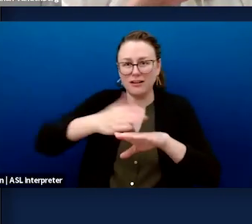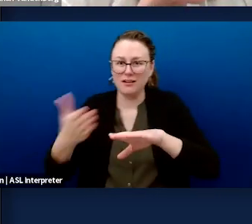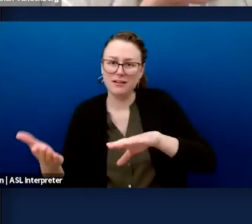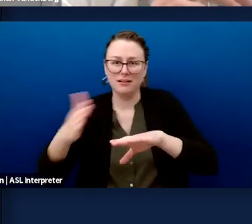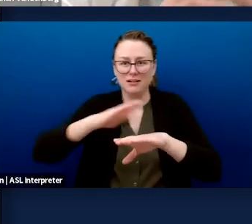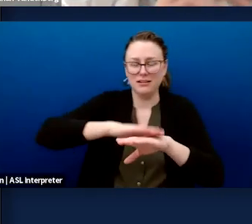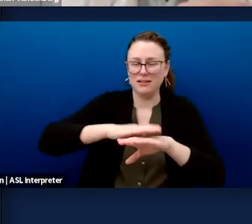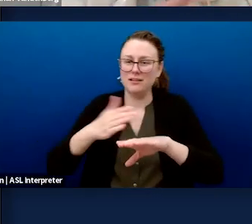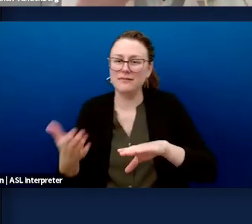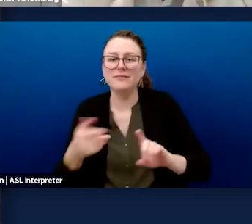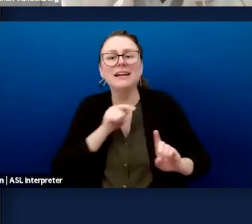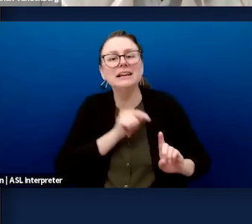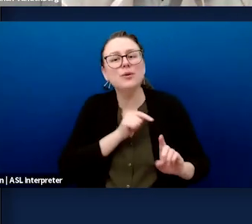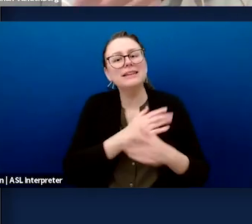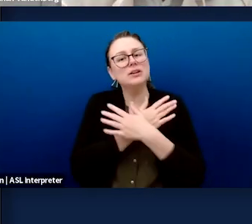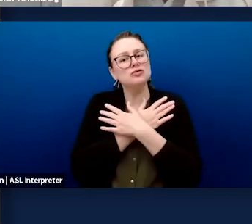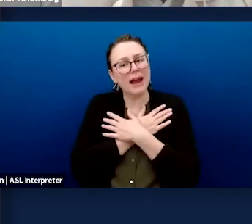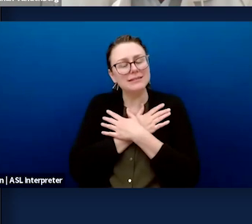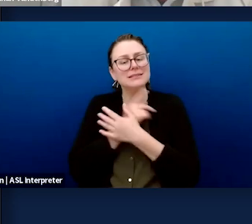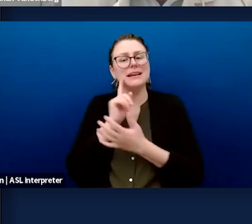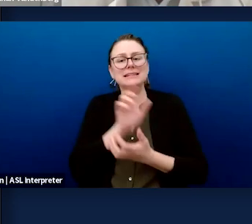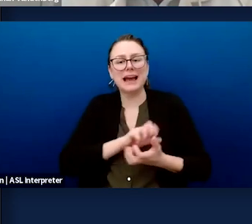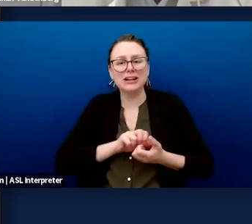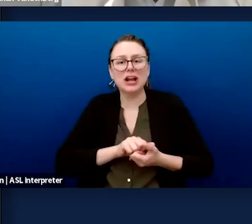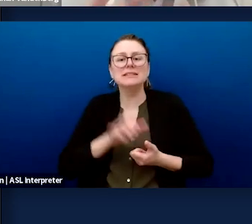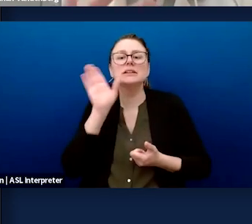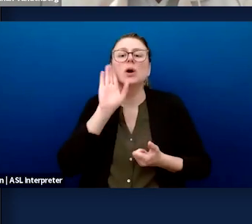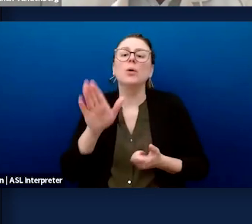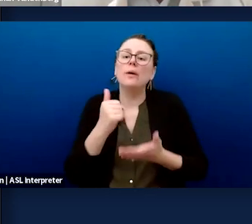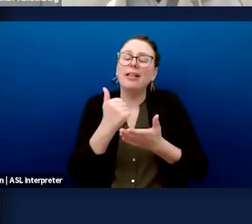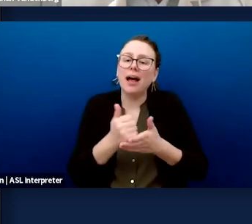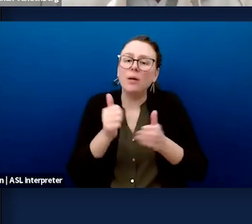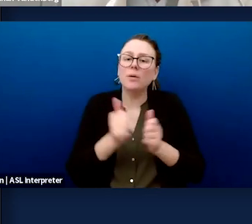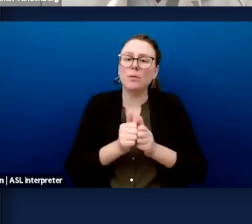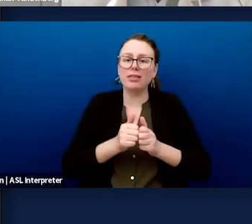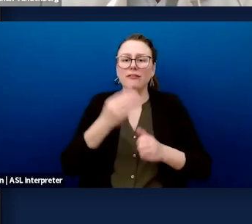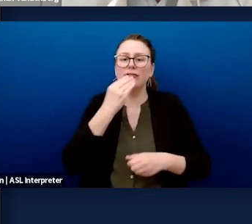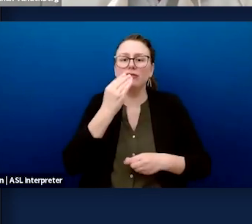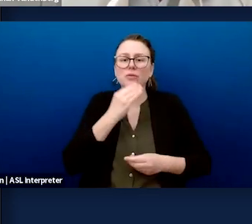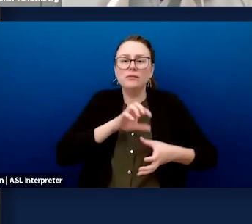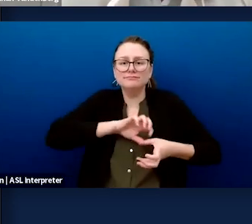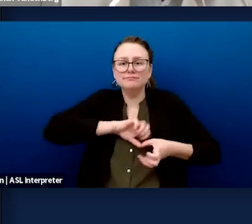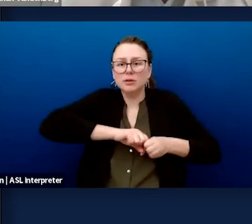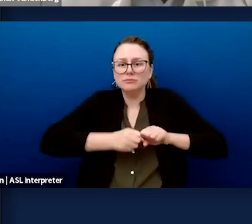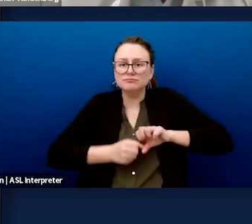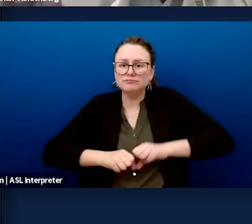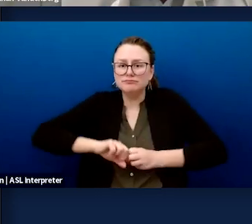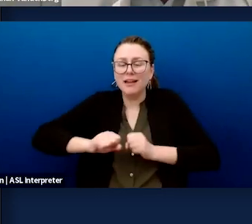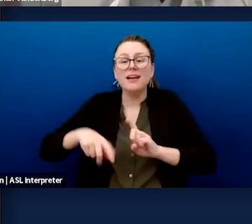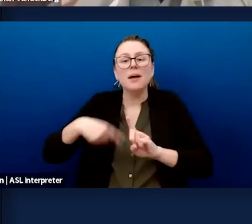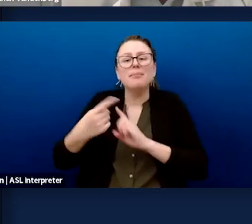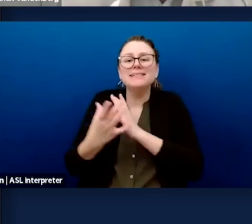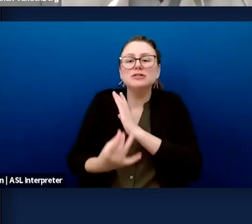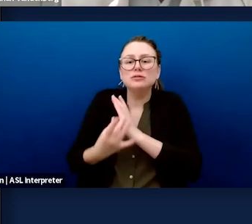things through. That's what stimulates the secretion. So bringing more fluid into the bowel and making sure things are lubricated. And that also